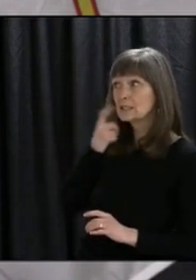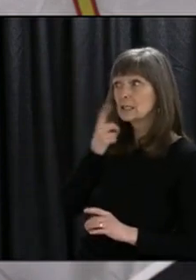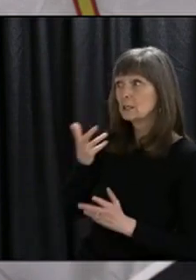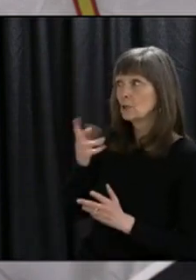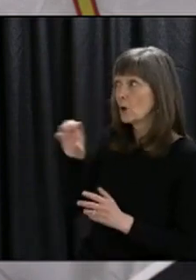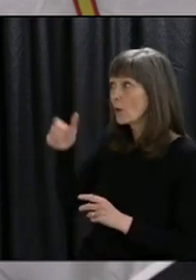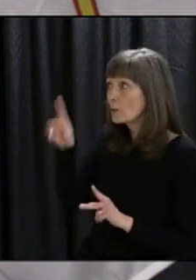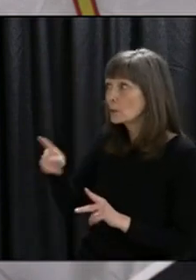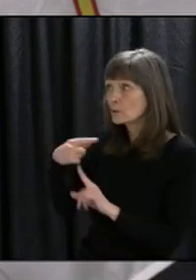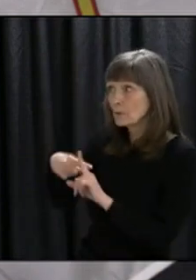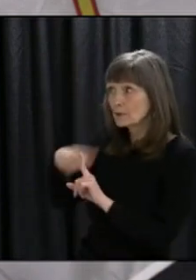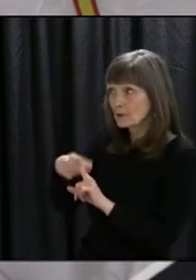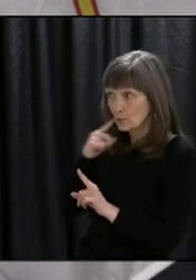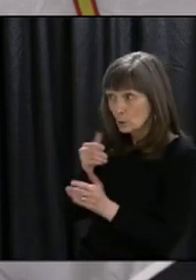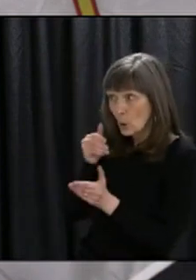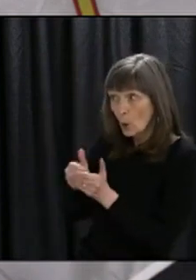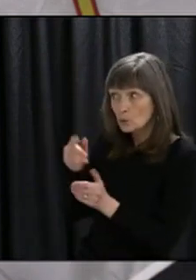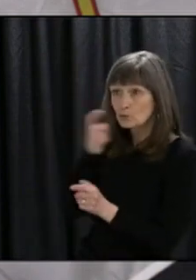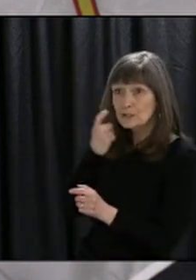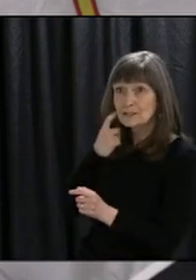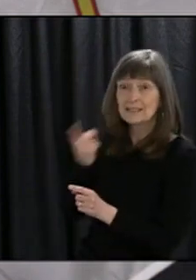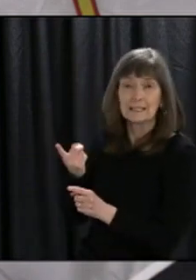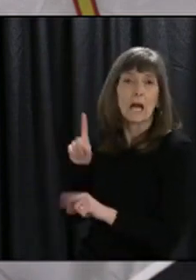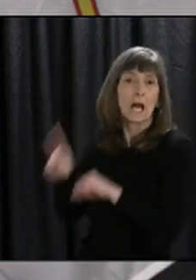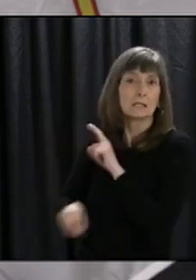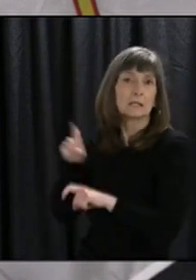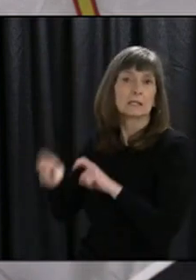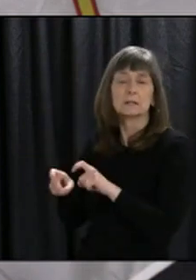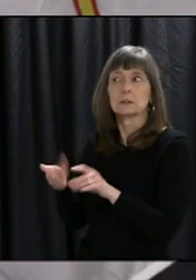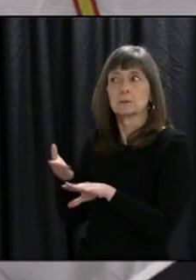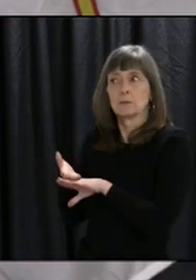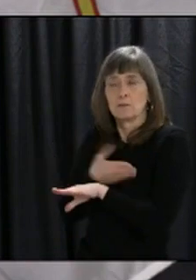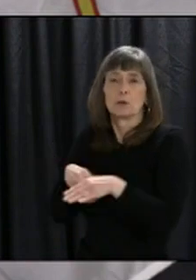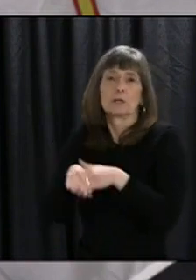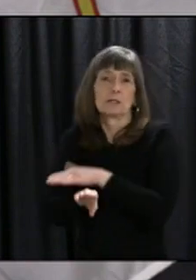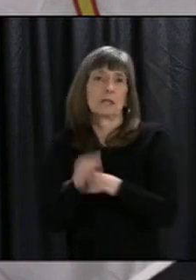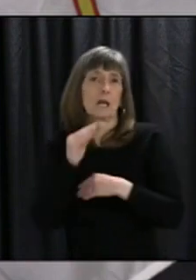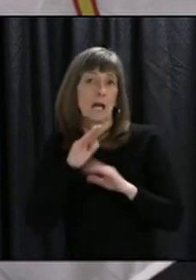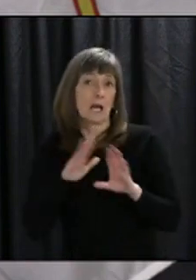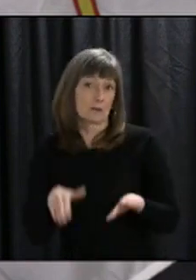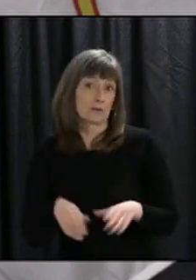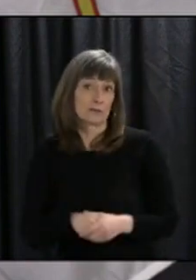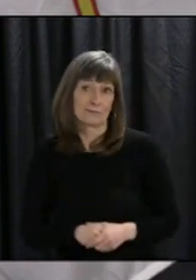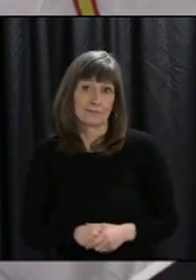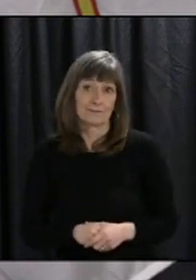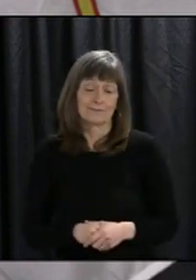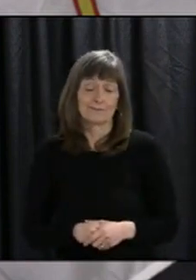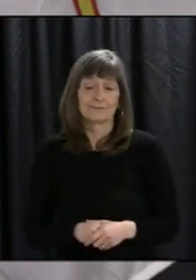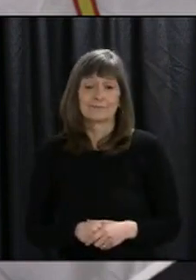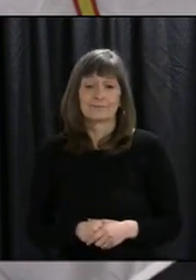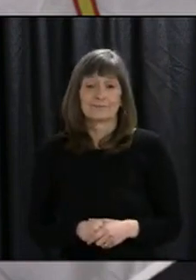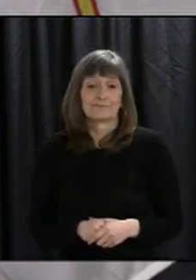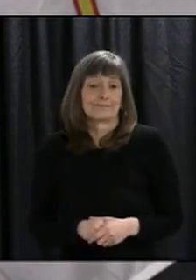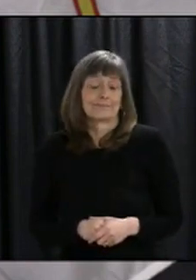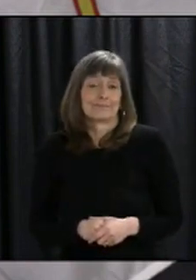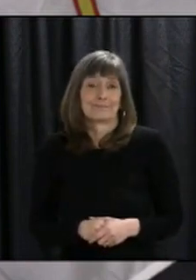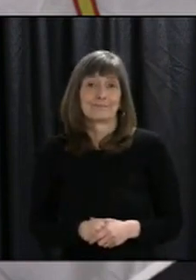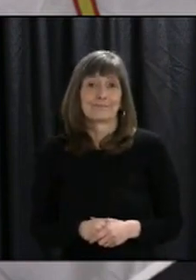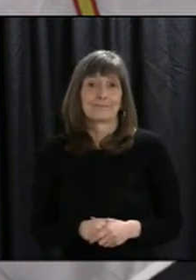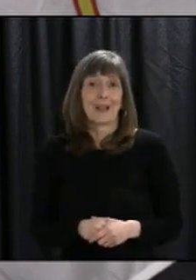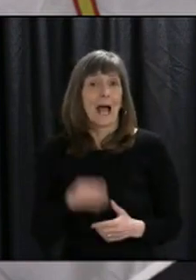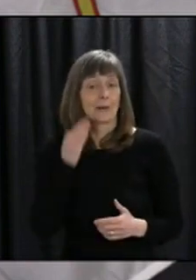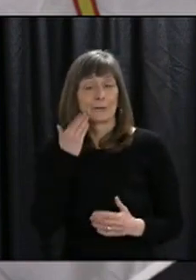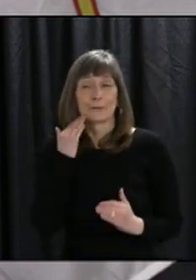someone who's a known positive. Those are all important questions to be asking. But, there has to